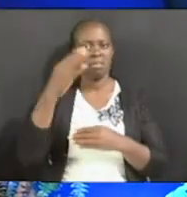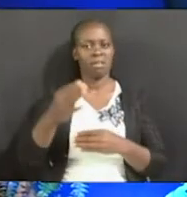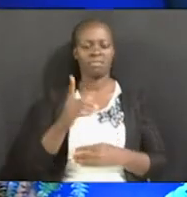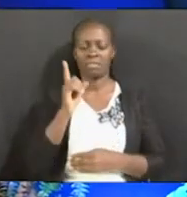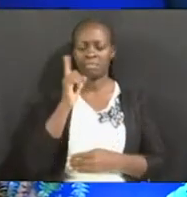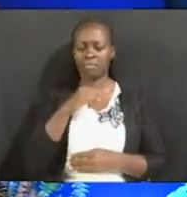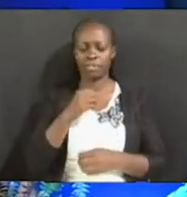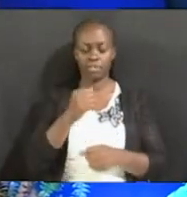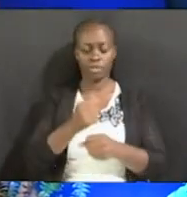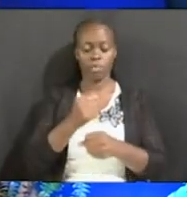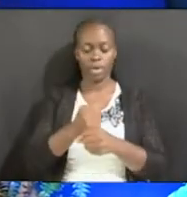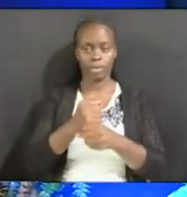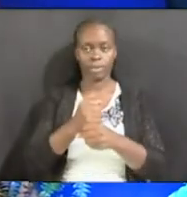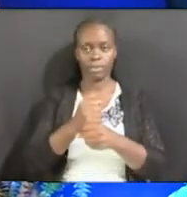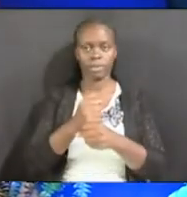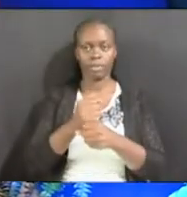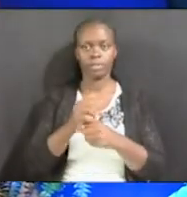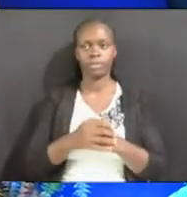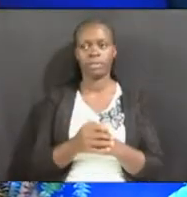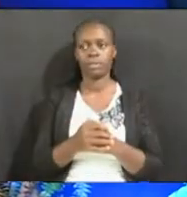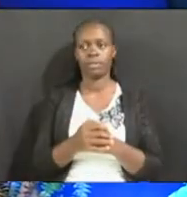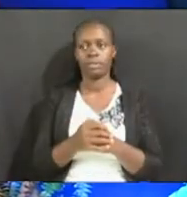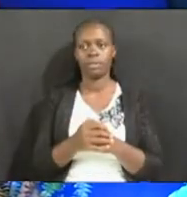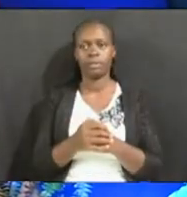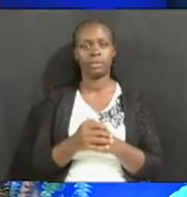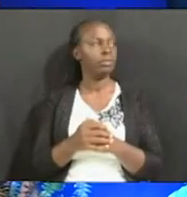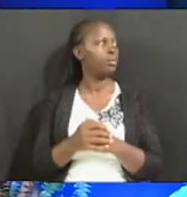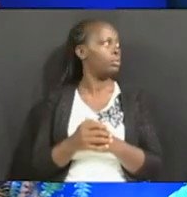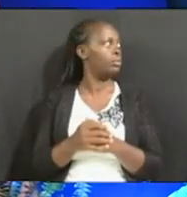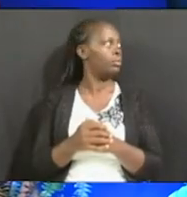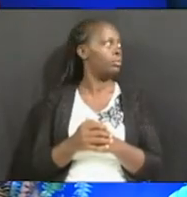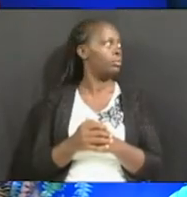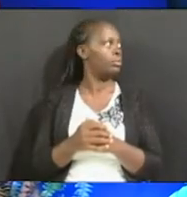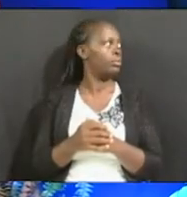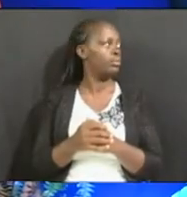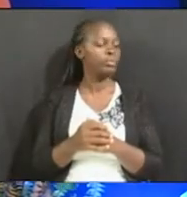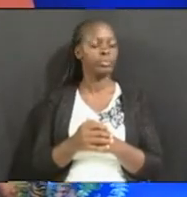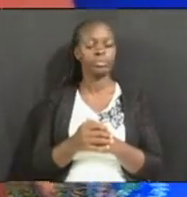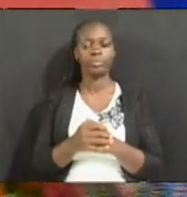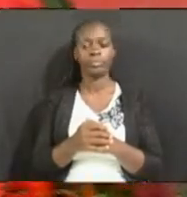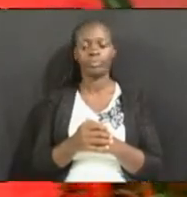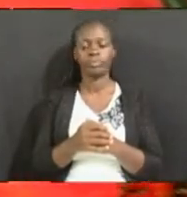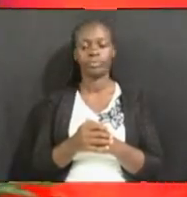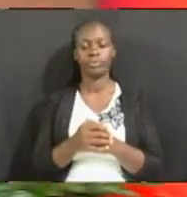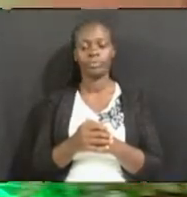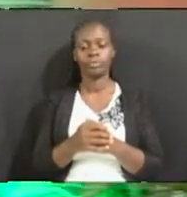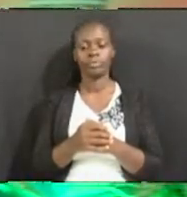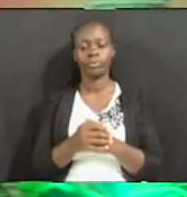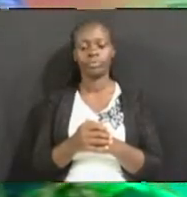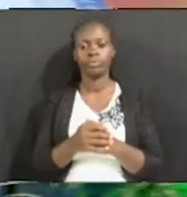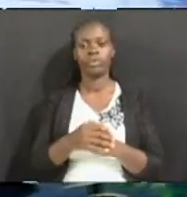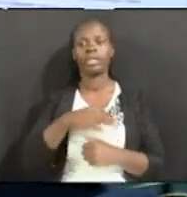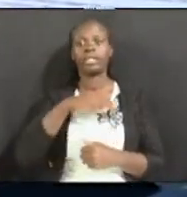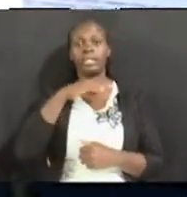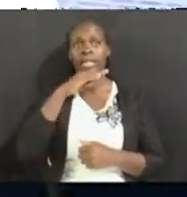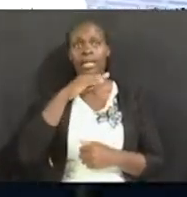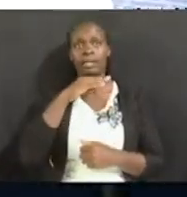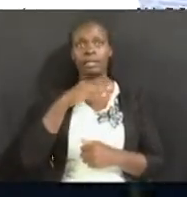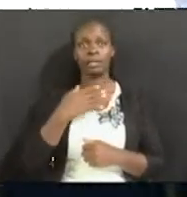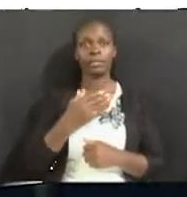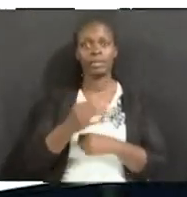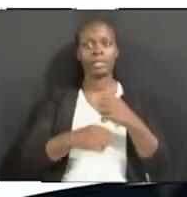me? Can they increase this? You're okay? He died at 80 years of